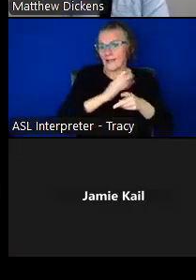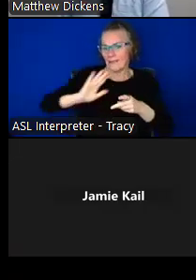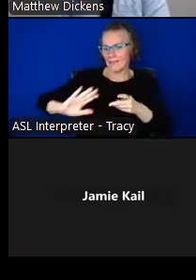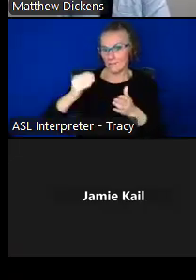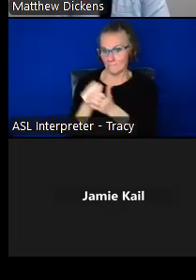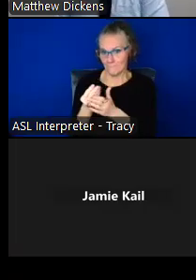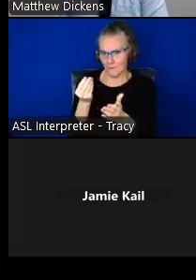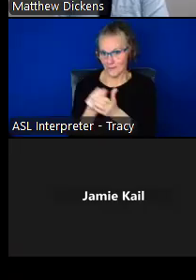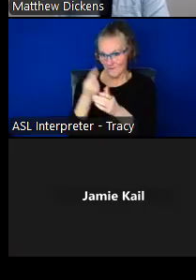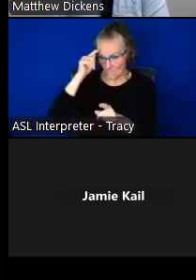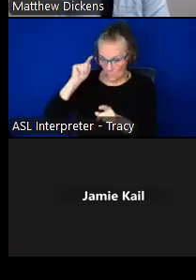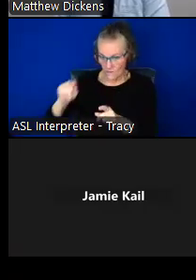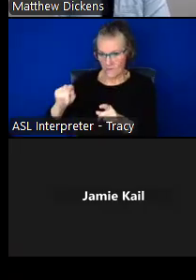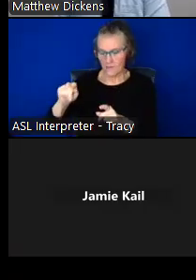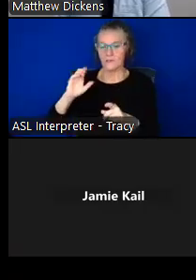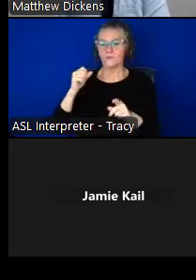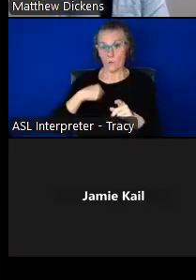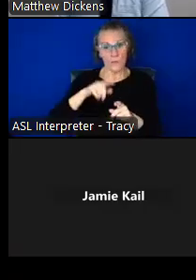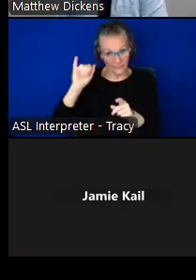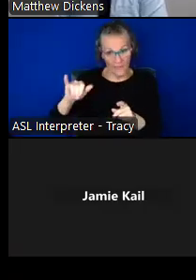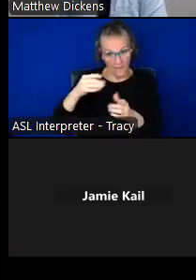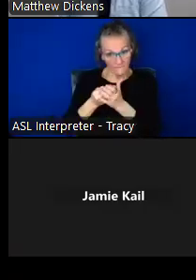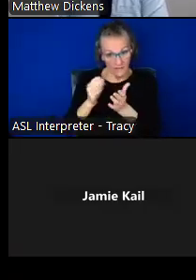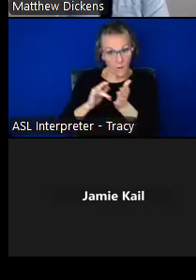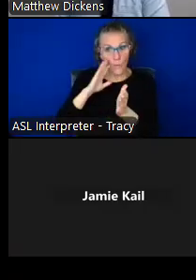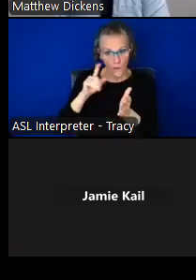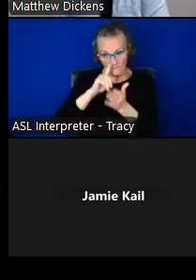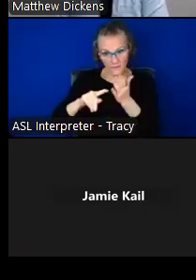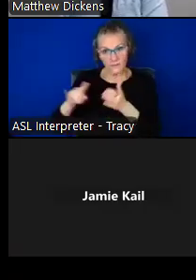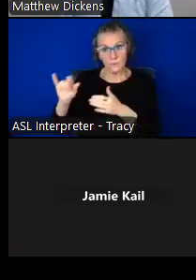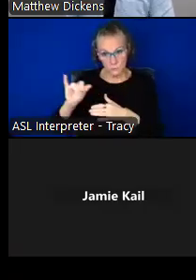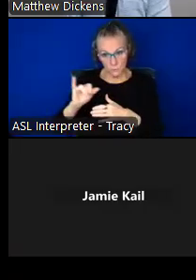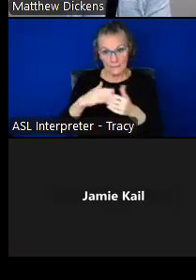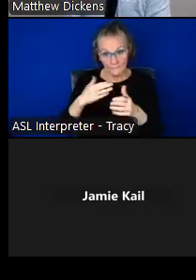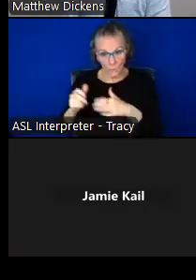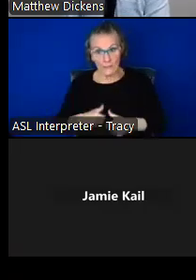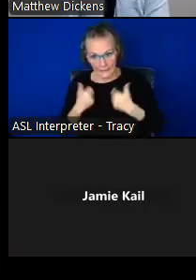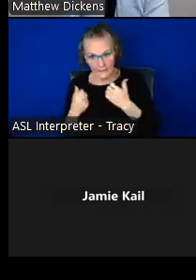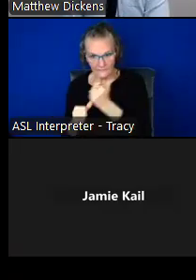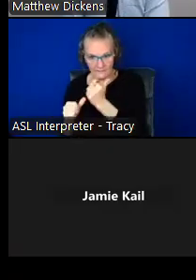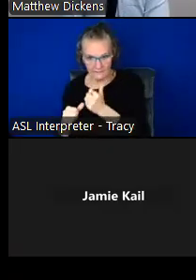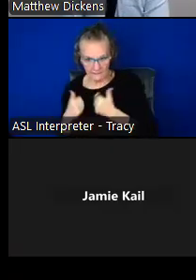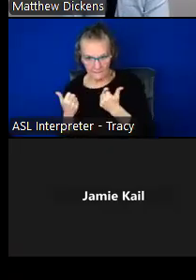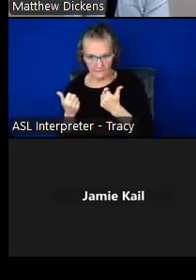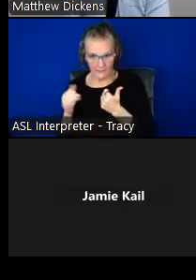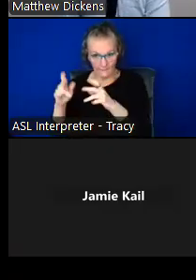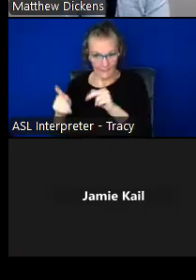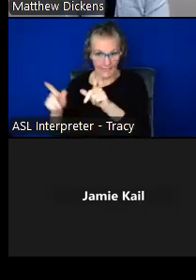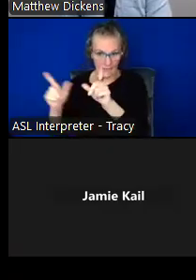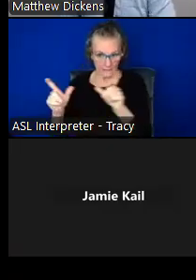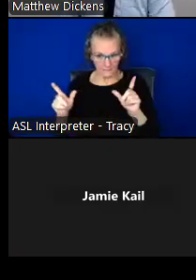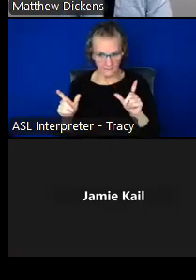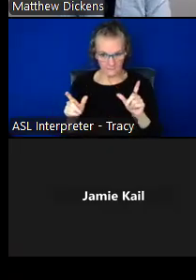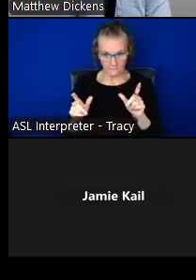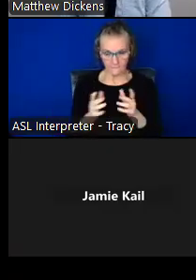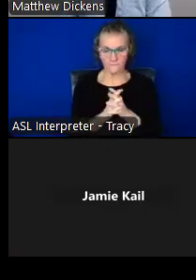money. And so we would investigate financial exploitation allegations in those situations, even though that individual is in a facility